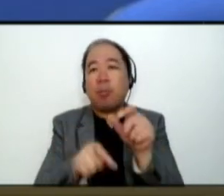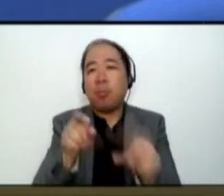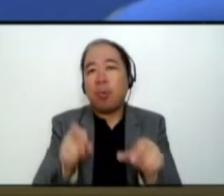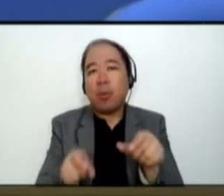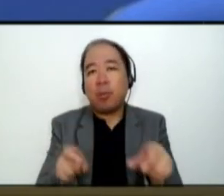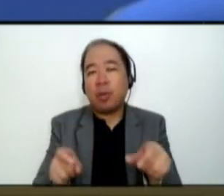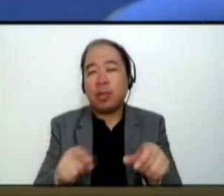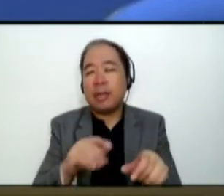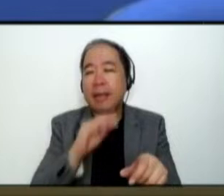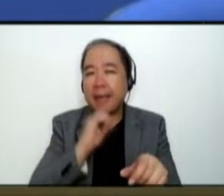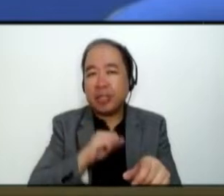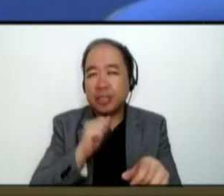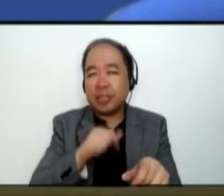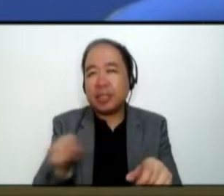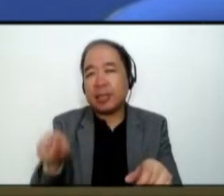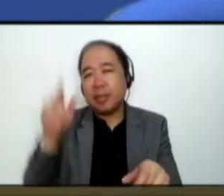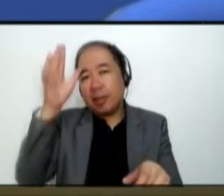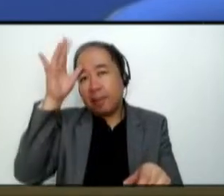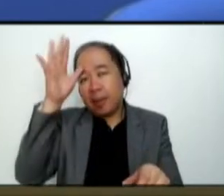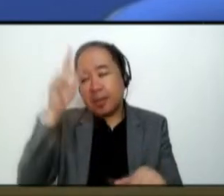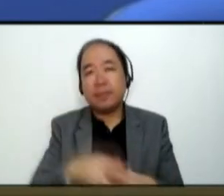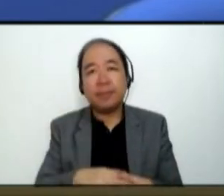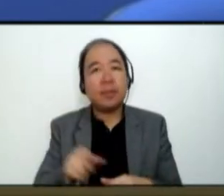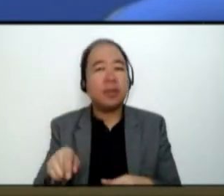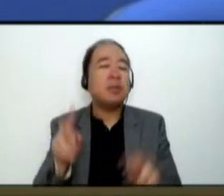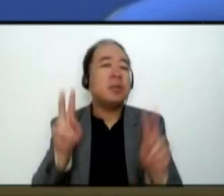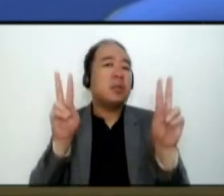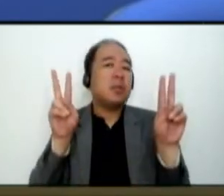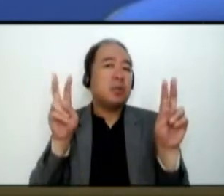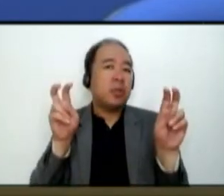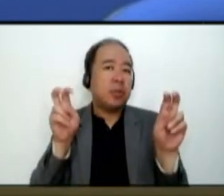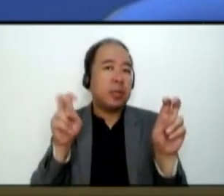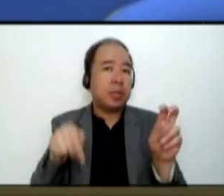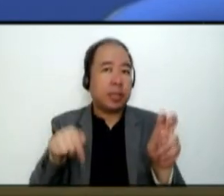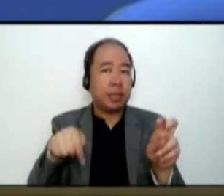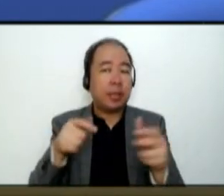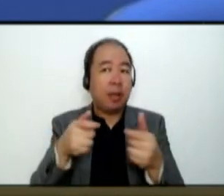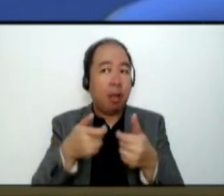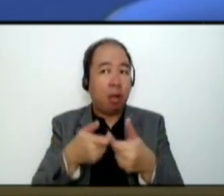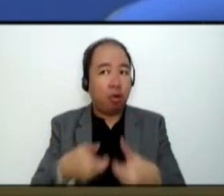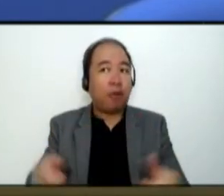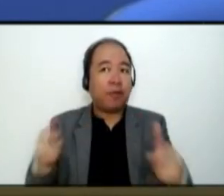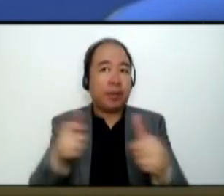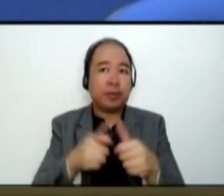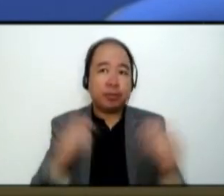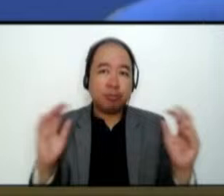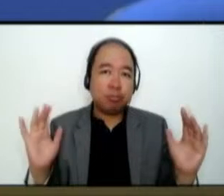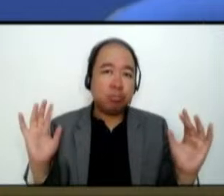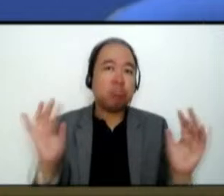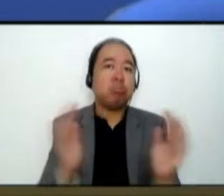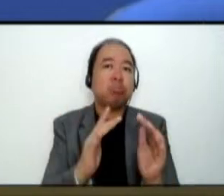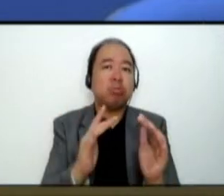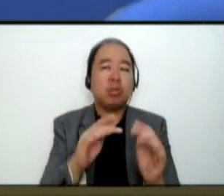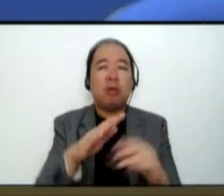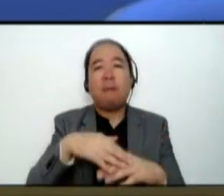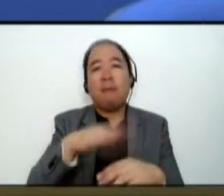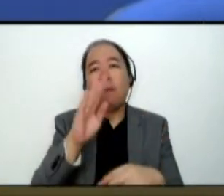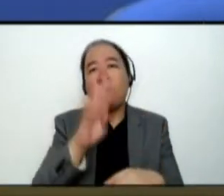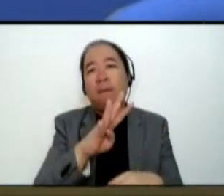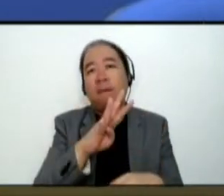Under the theme Reforming Aging, this conference brought together over